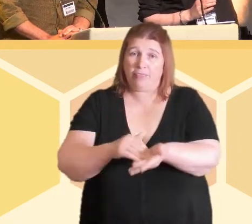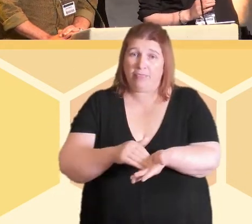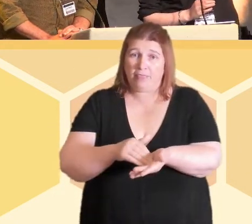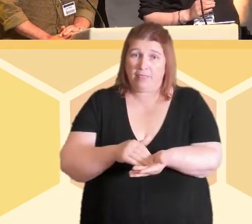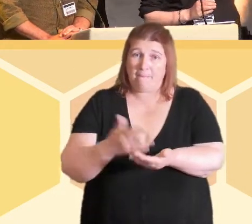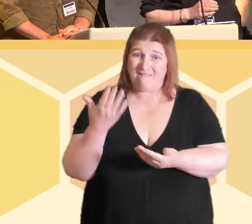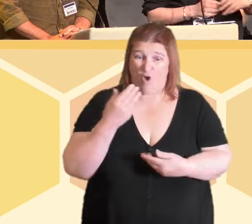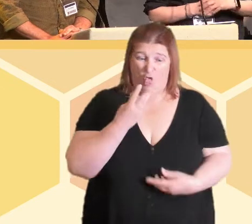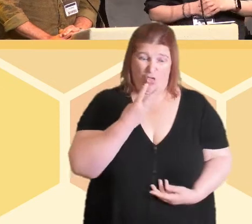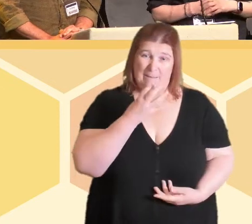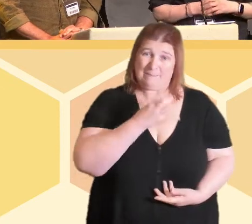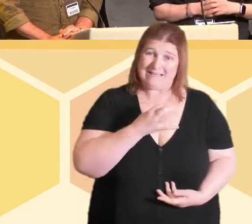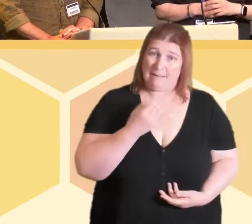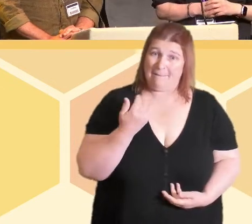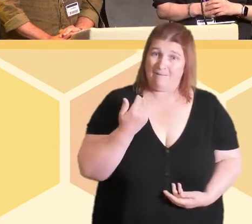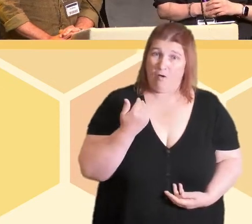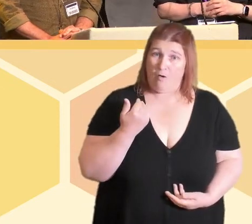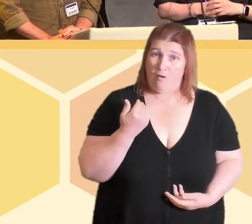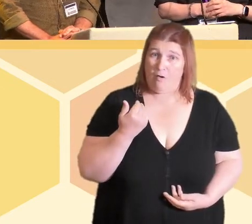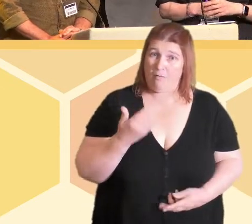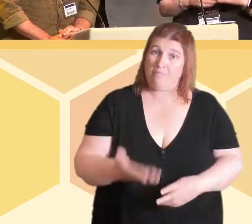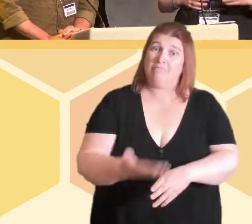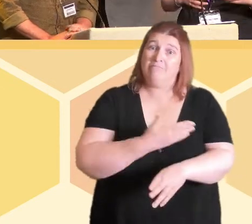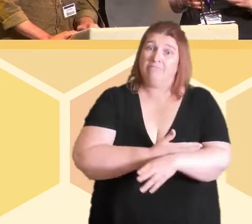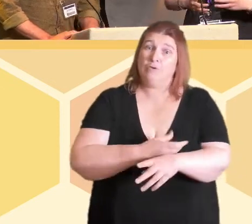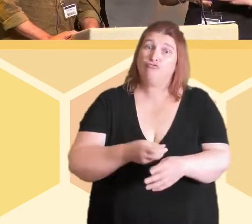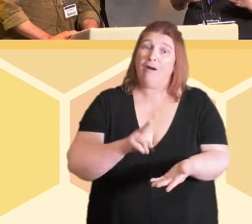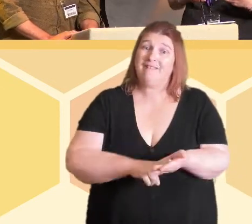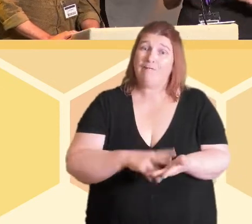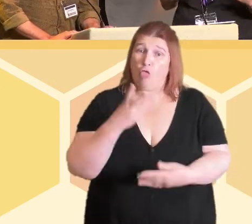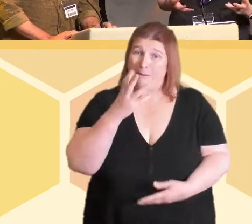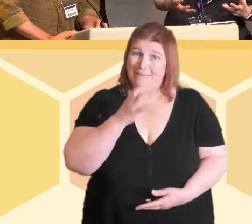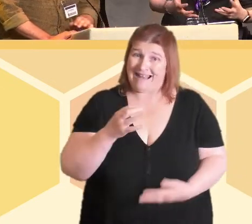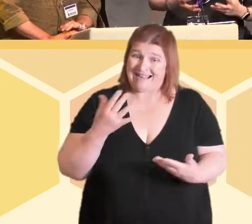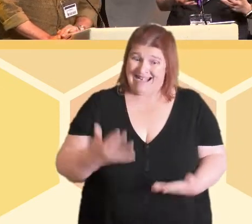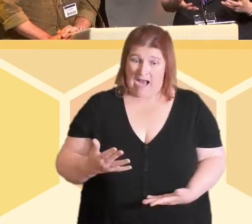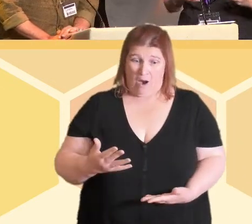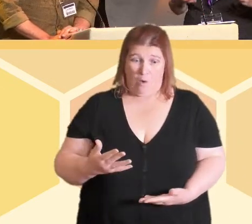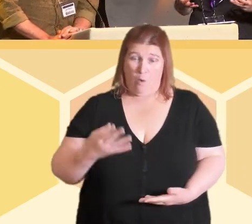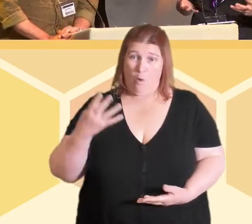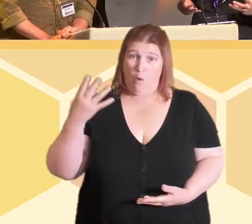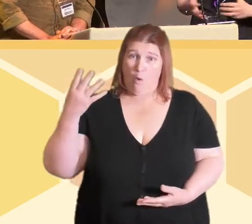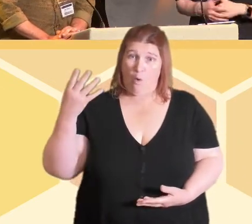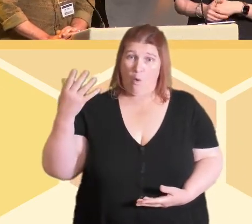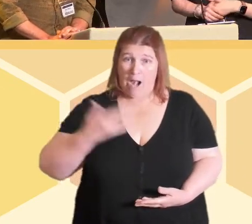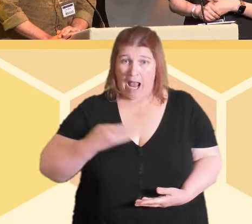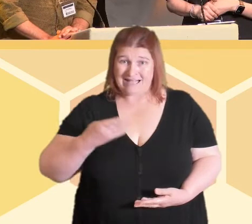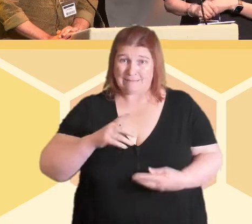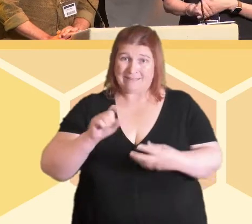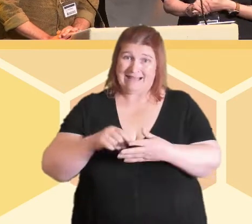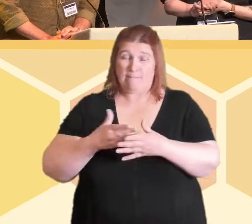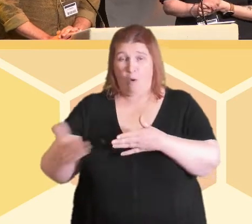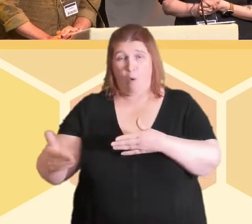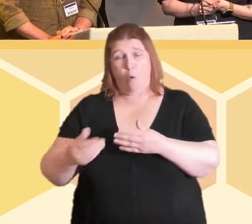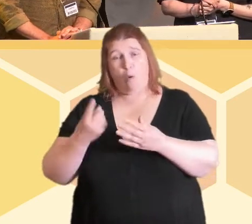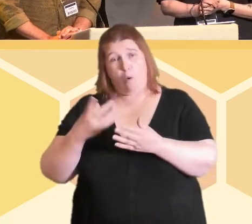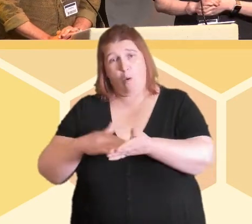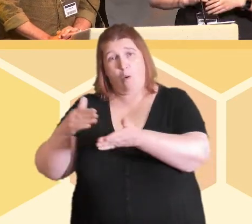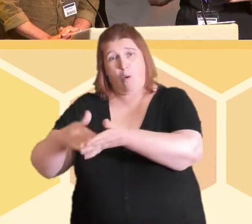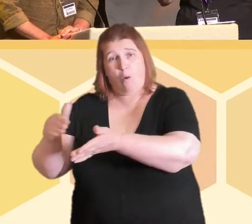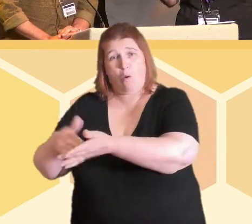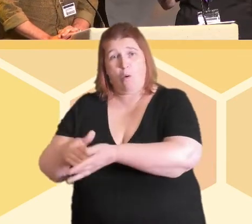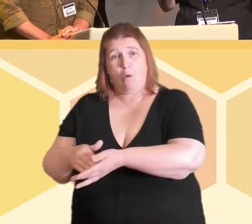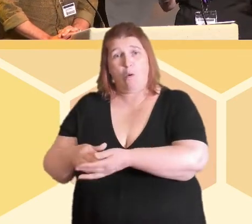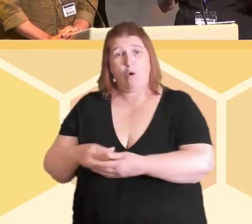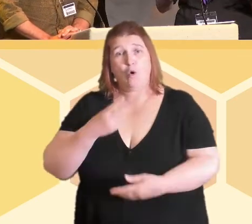to 3% pre-COVID. When Council dreamt up the digital revolution in 2018, it